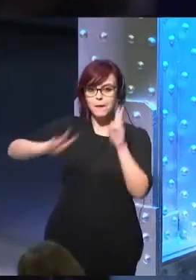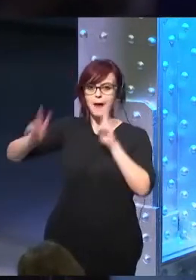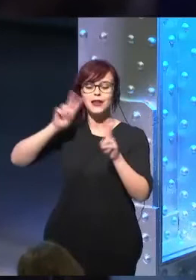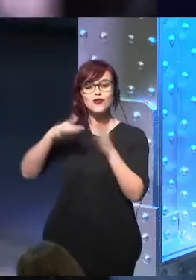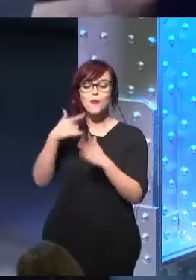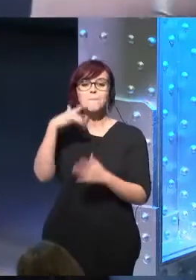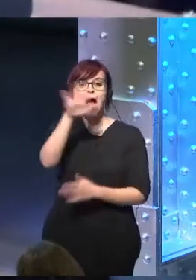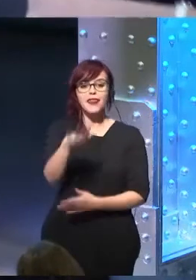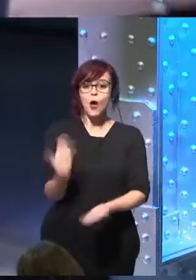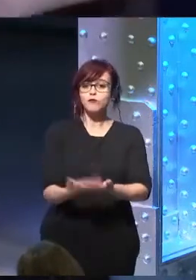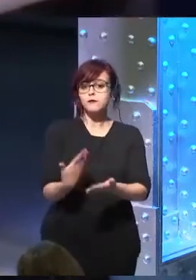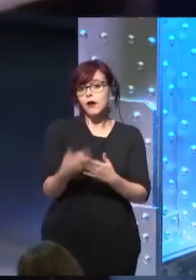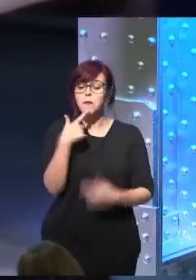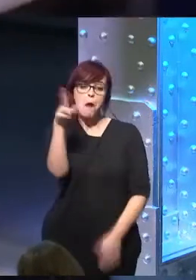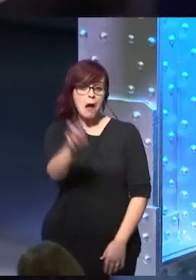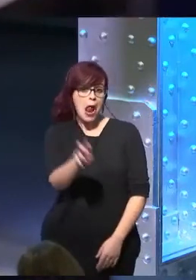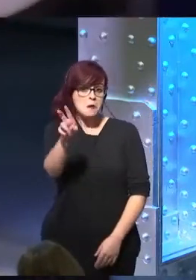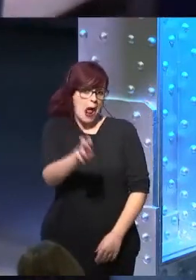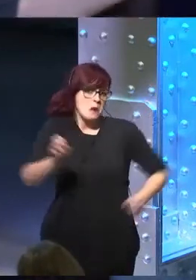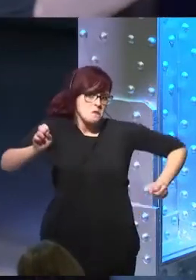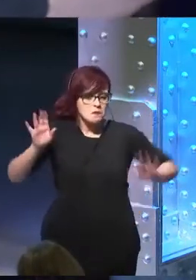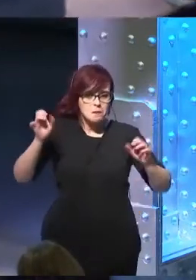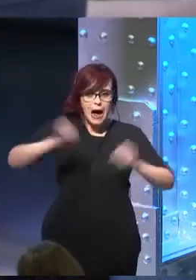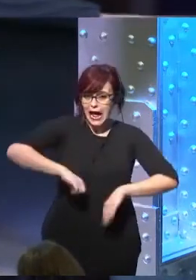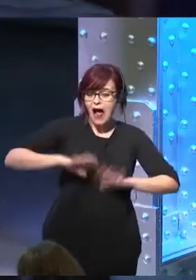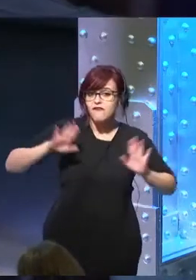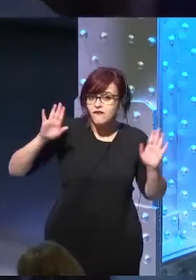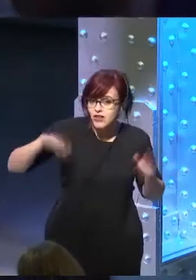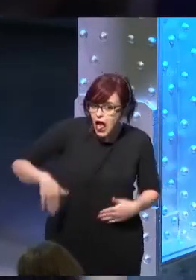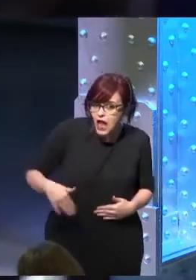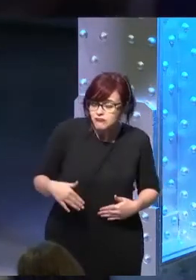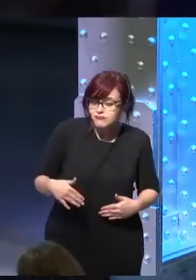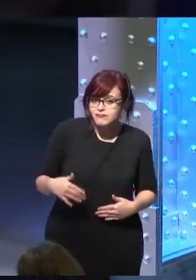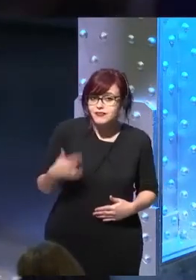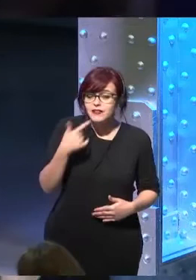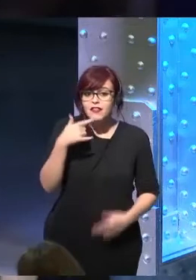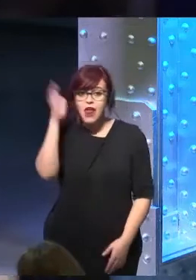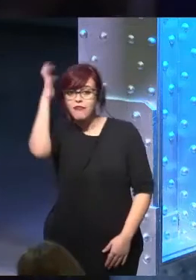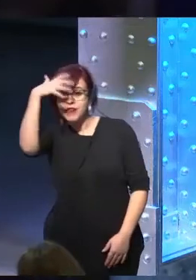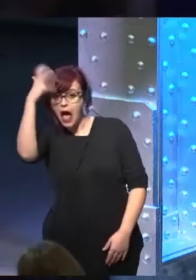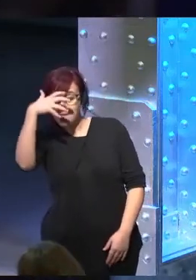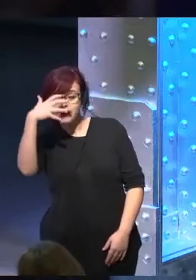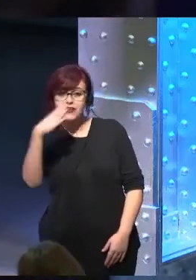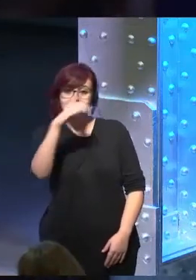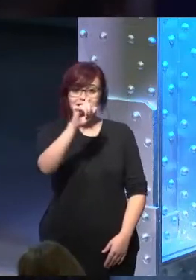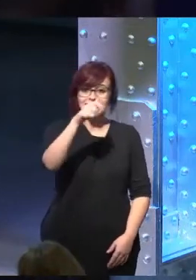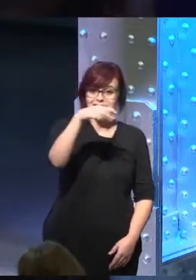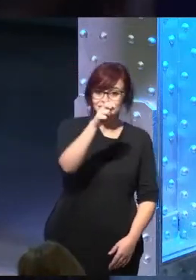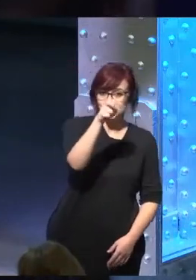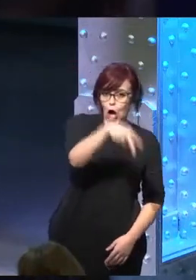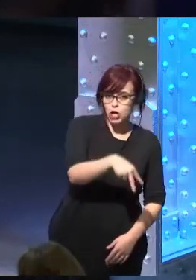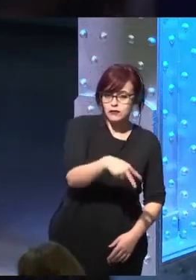justifying it, I think all you need to see is Trump and Clinton as Perseus and